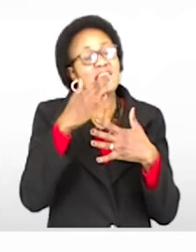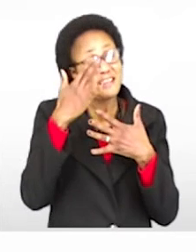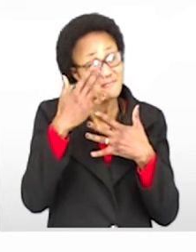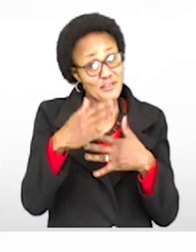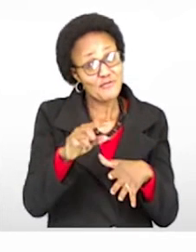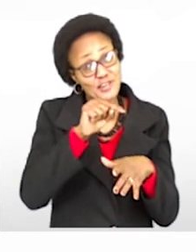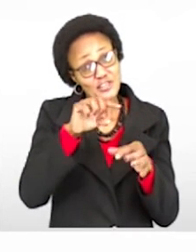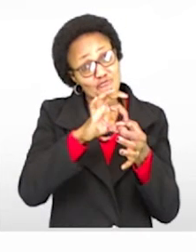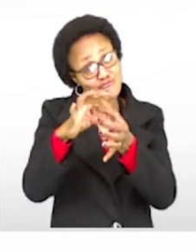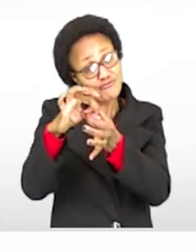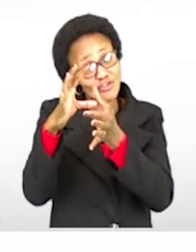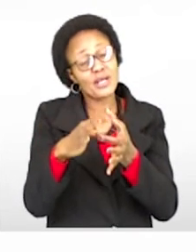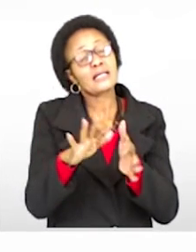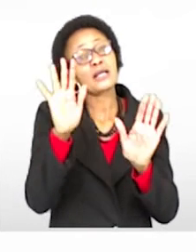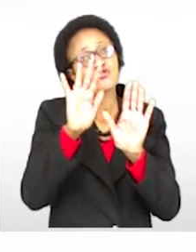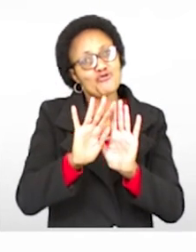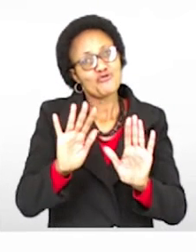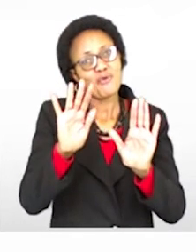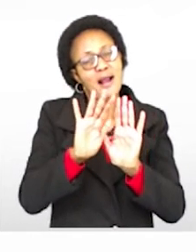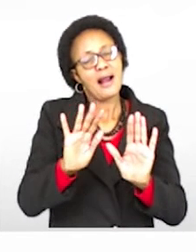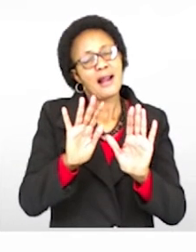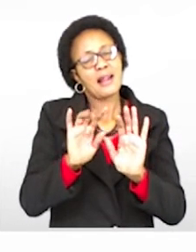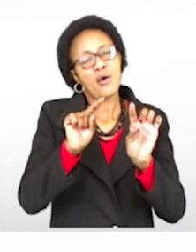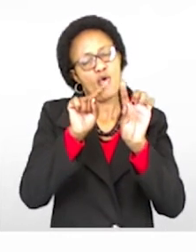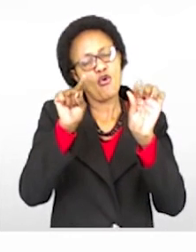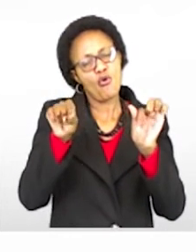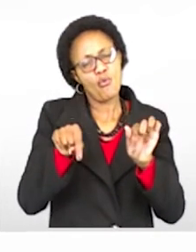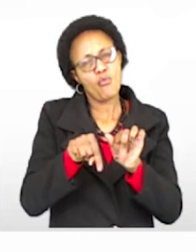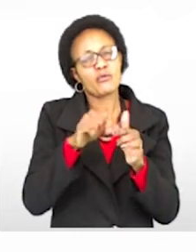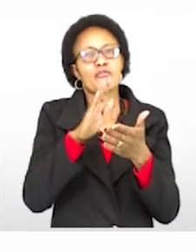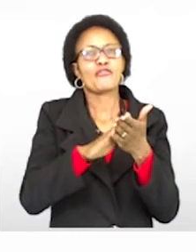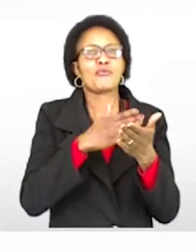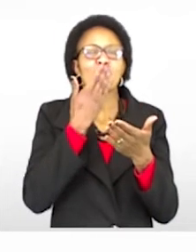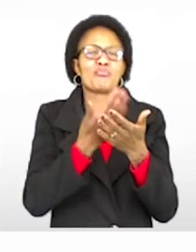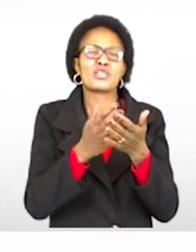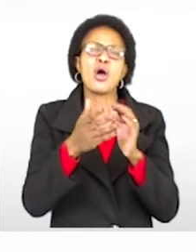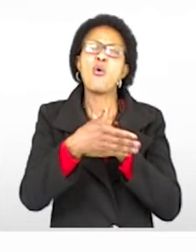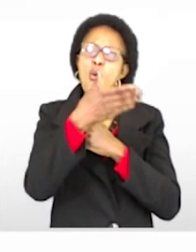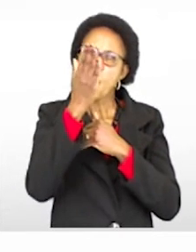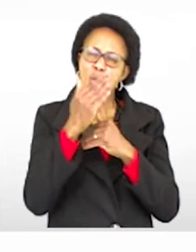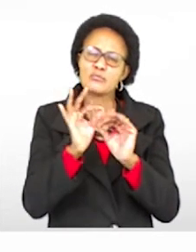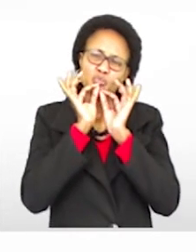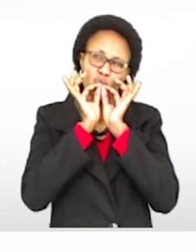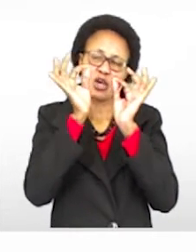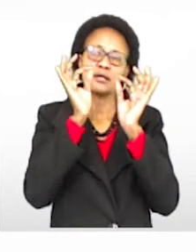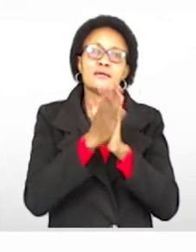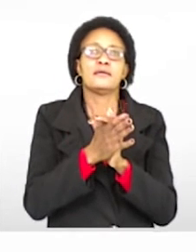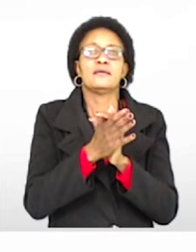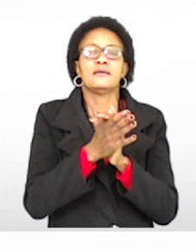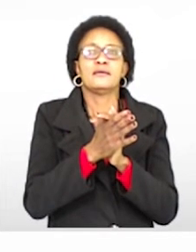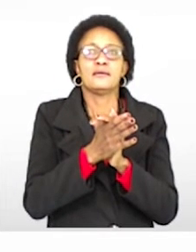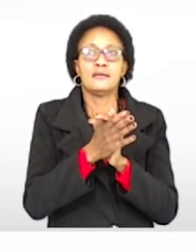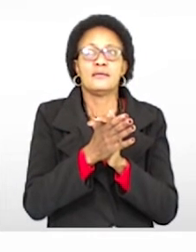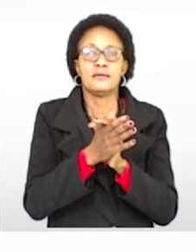pictures and color them beautifully, please, as all these things we can find in town. Next time you're in town,